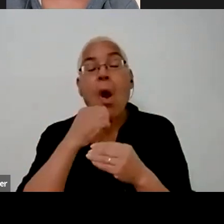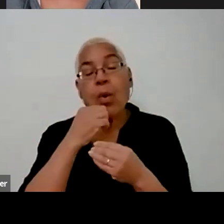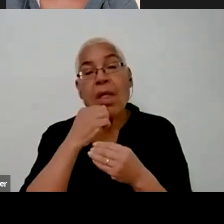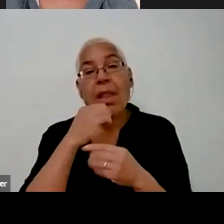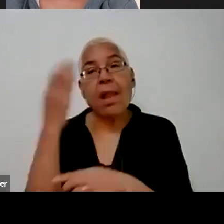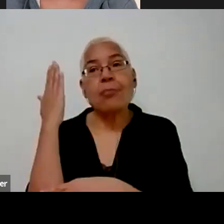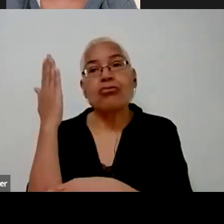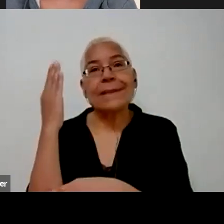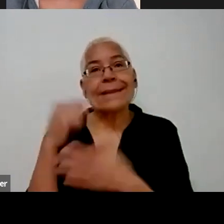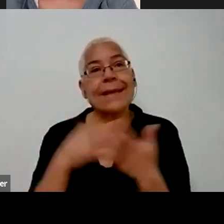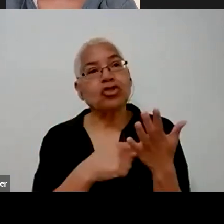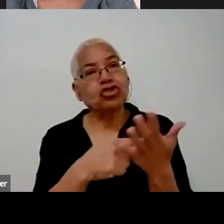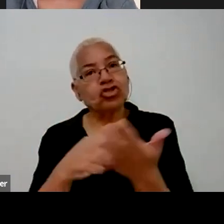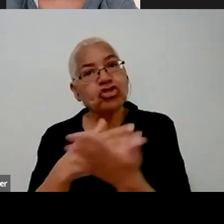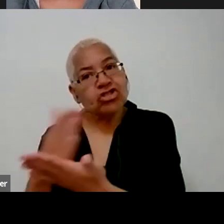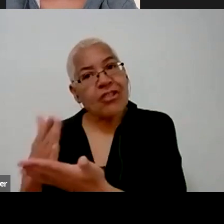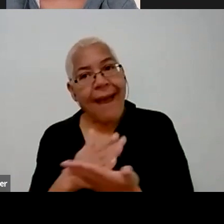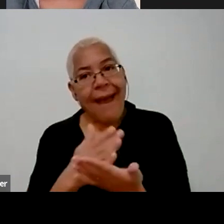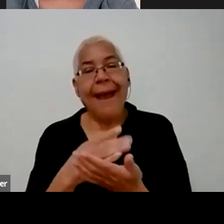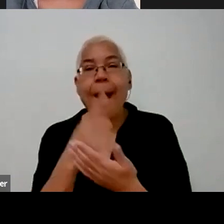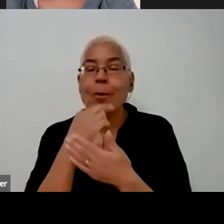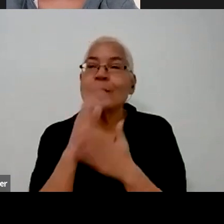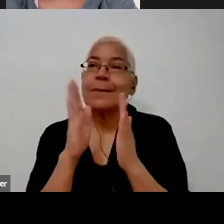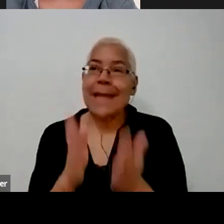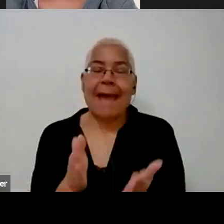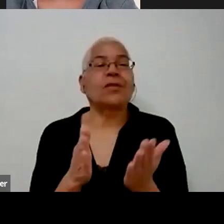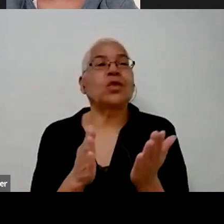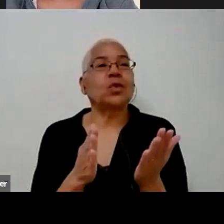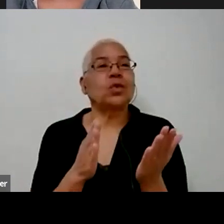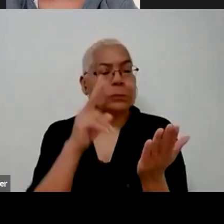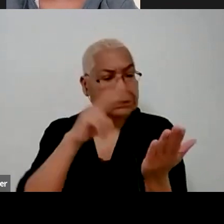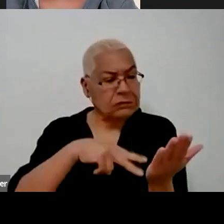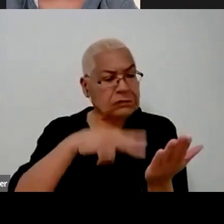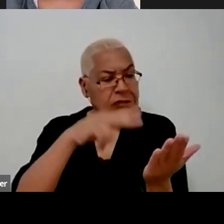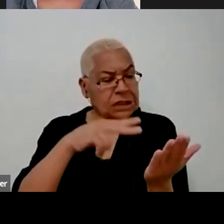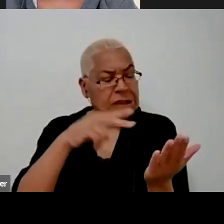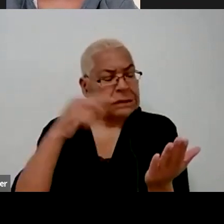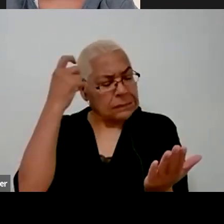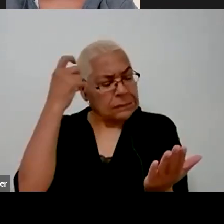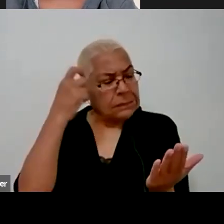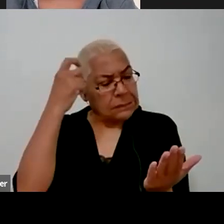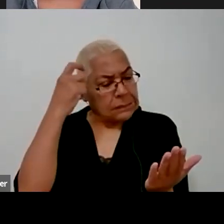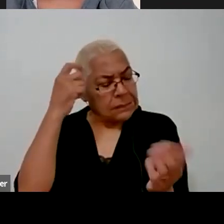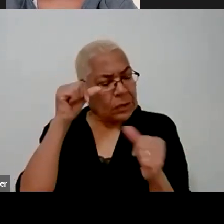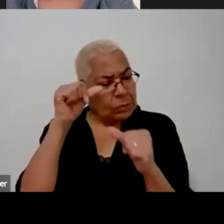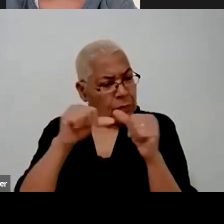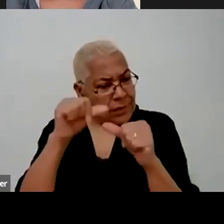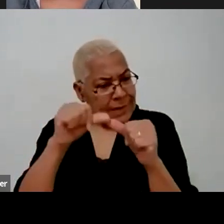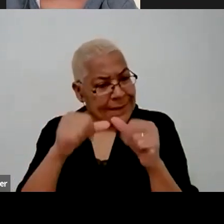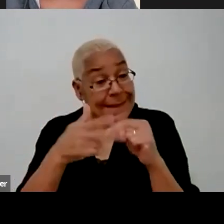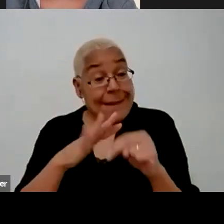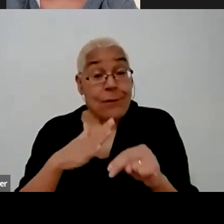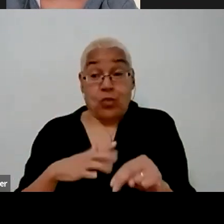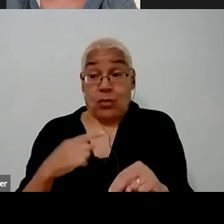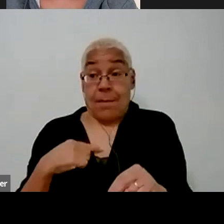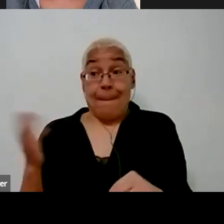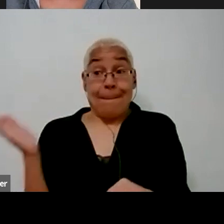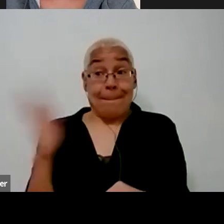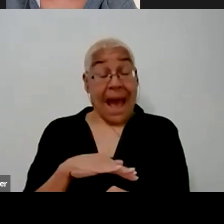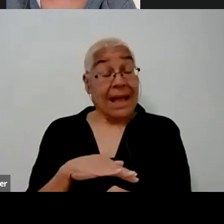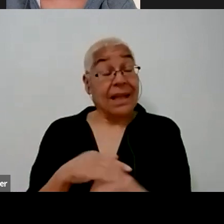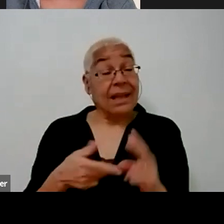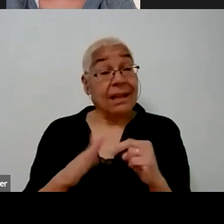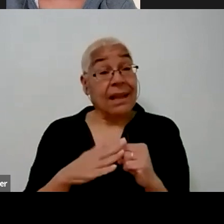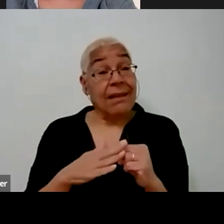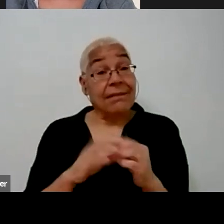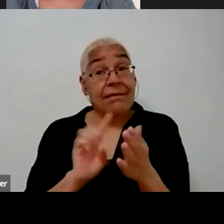take the presentation, you need to kind of process it a little bit, think about it. If you need me to come back again, if you've got more questions, I'm